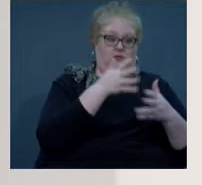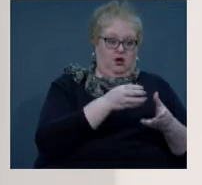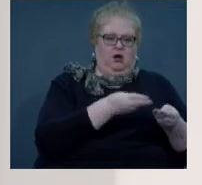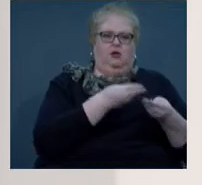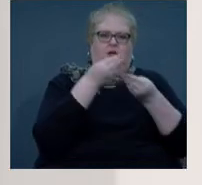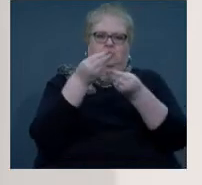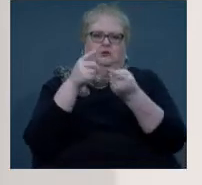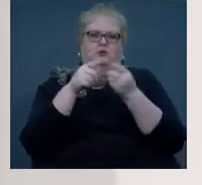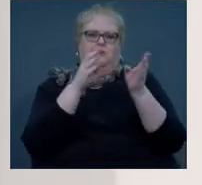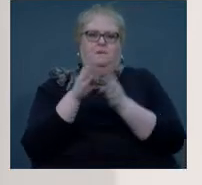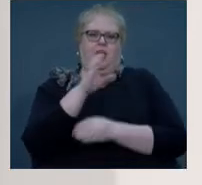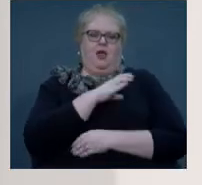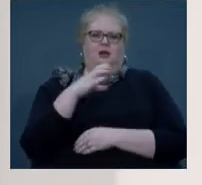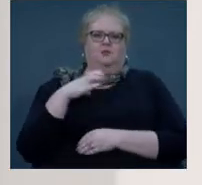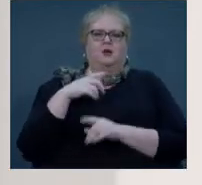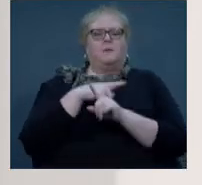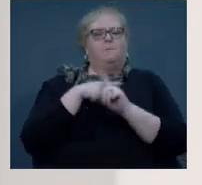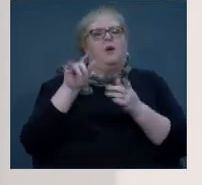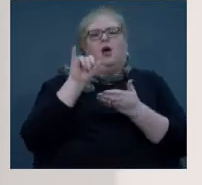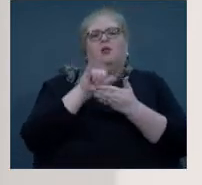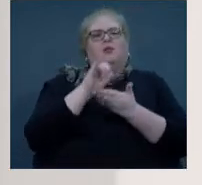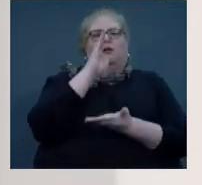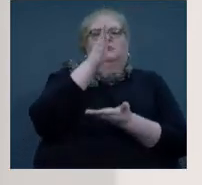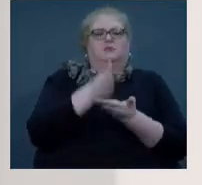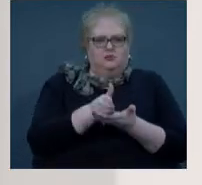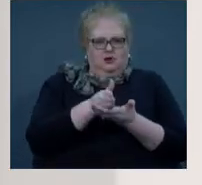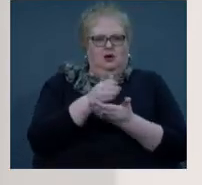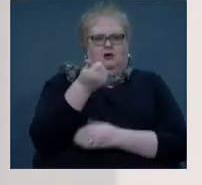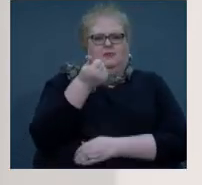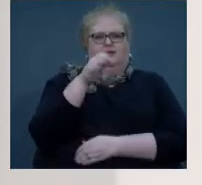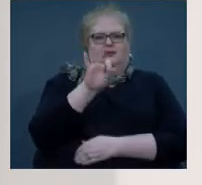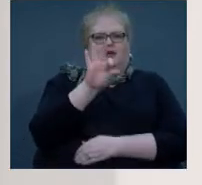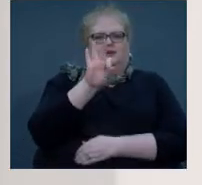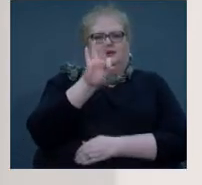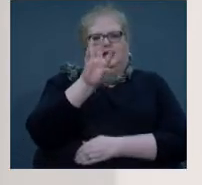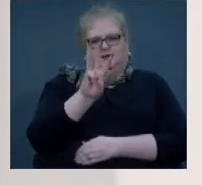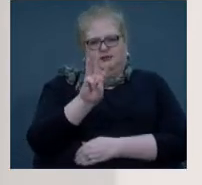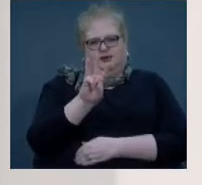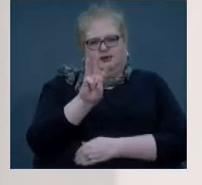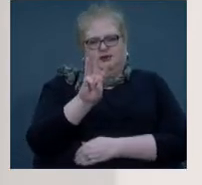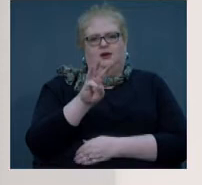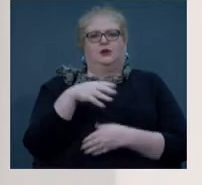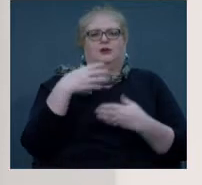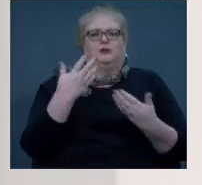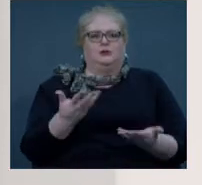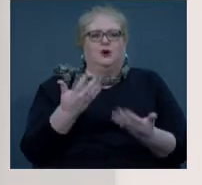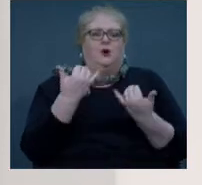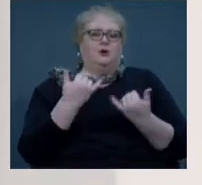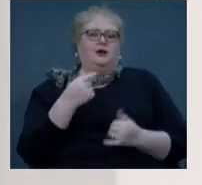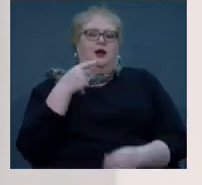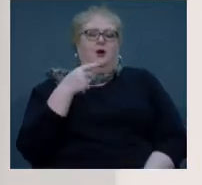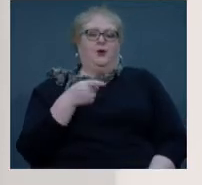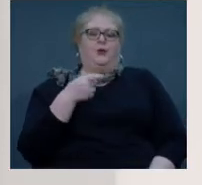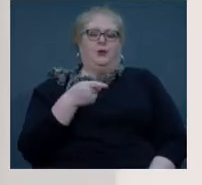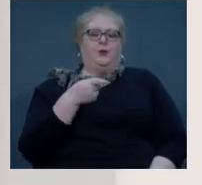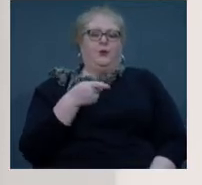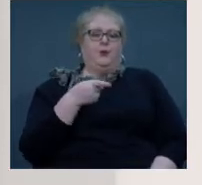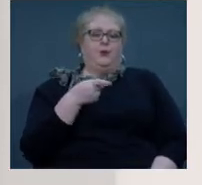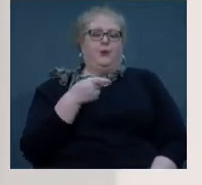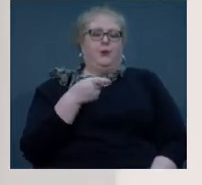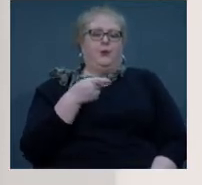in 96, I believe, was that the deal. And at that time, essentially, you're still just hearing